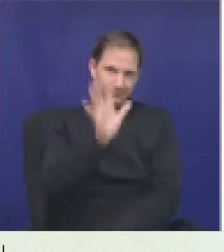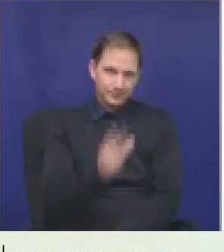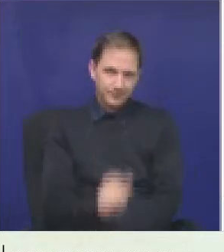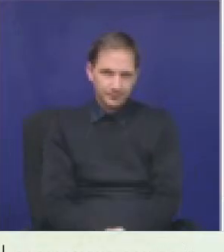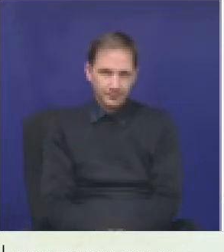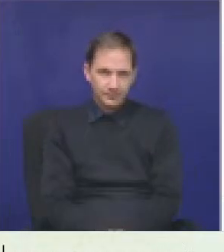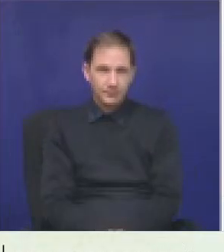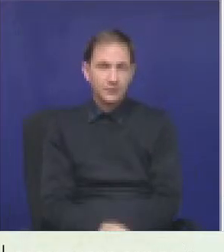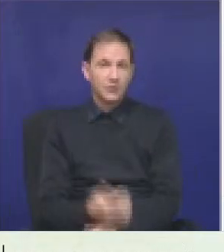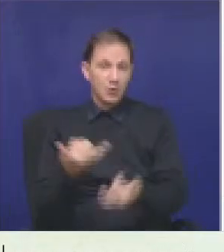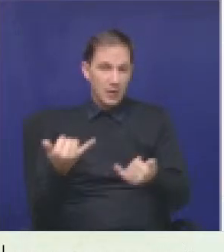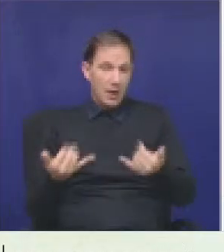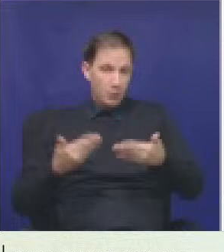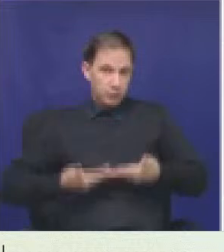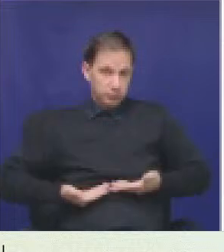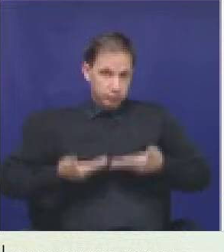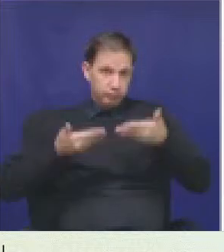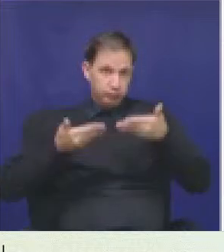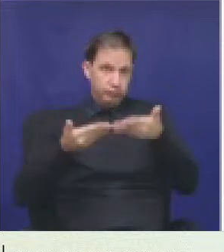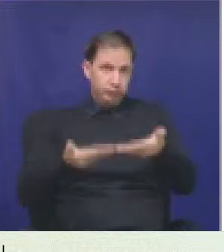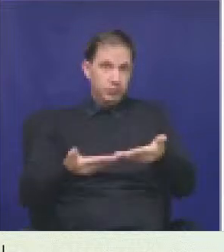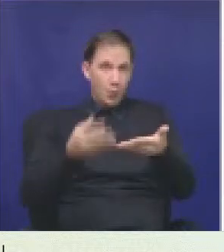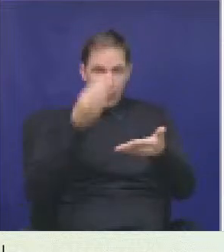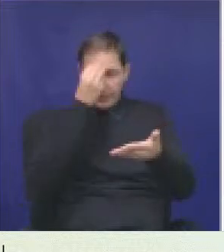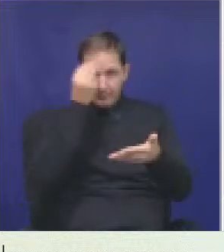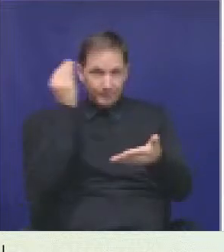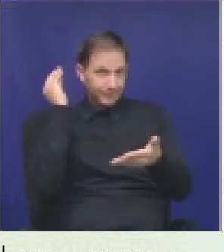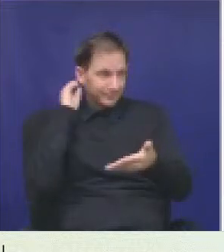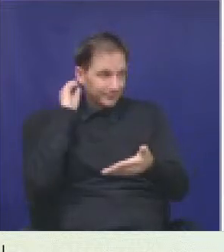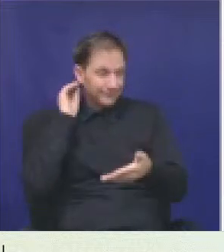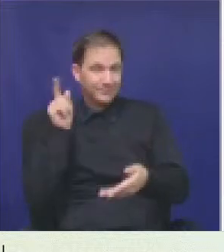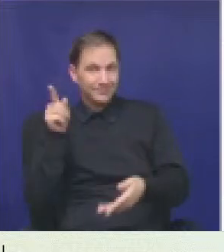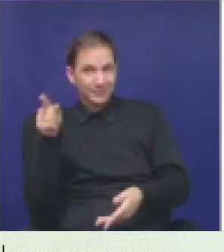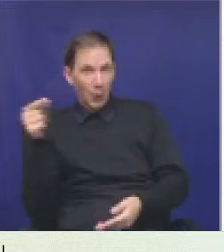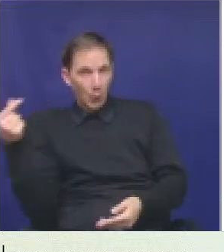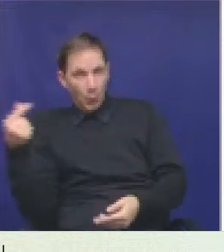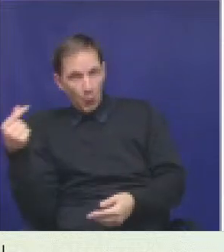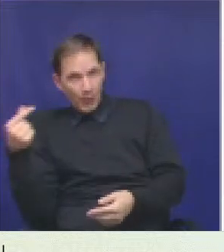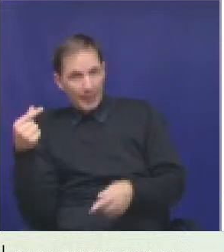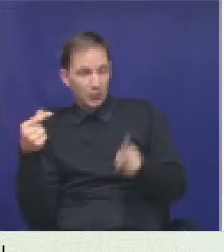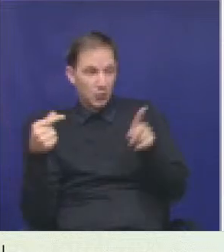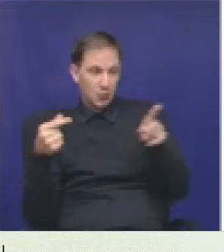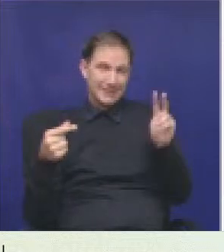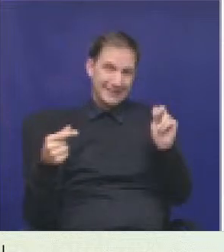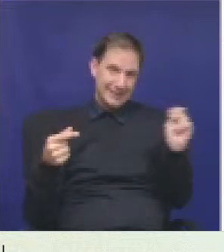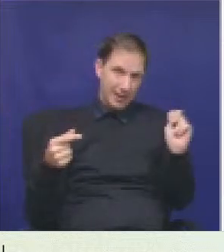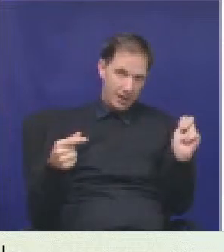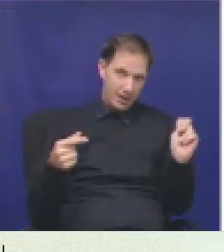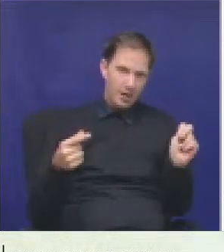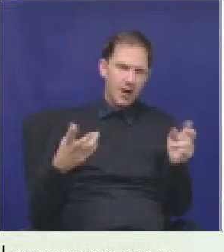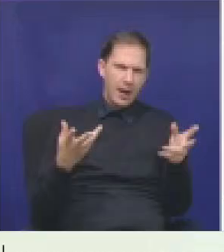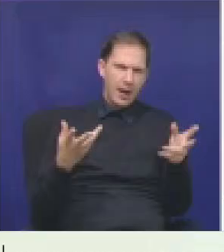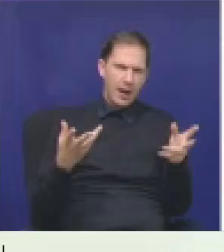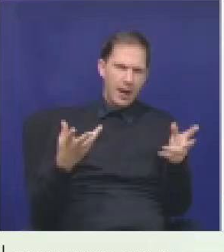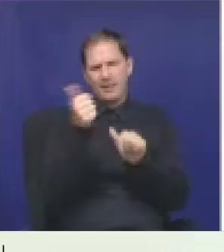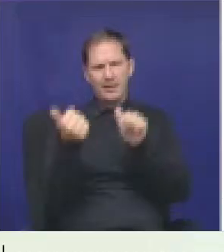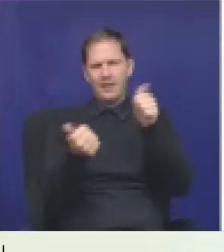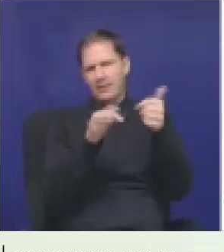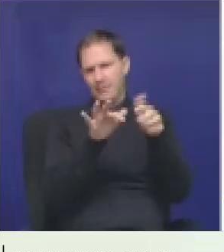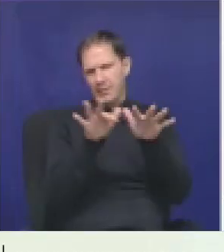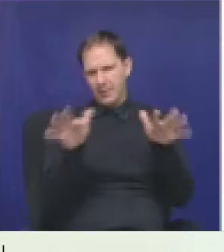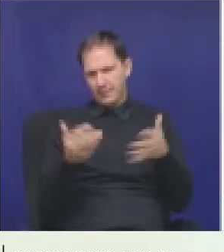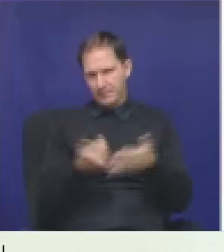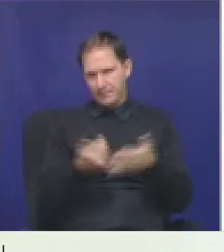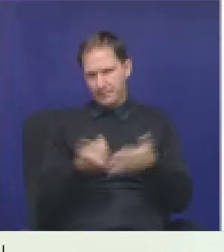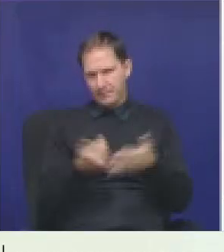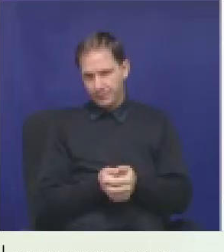14 to the House, we carry the voices of the people of Gugulethu and Nyanga and the rest of the country we met earlier today. Our